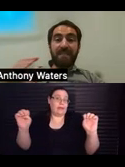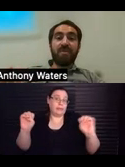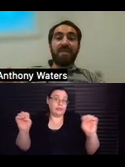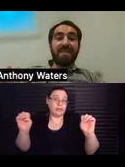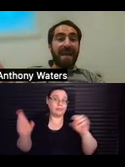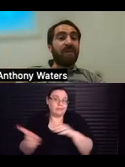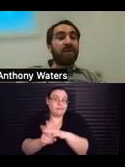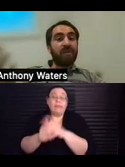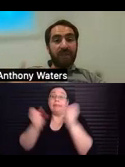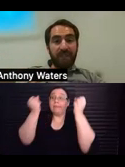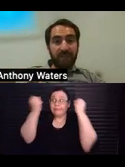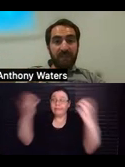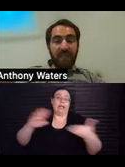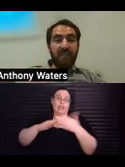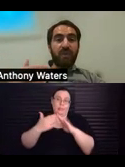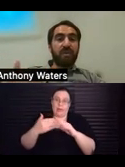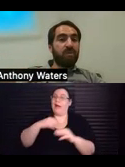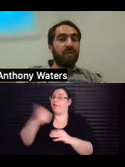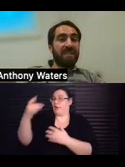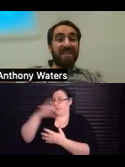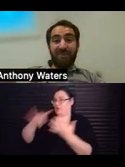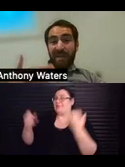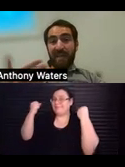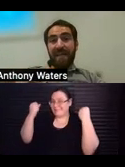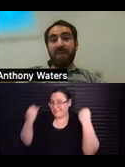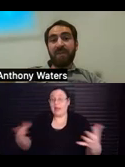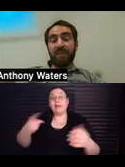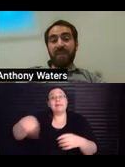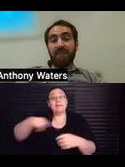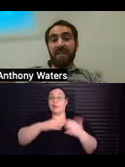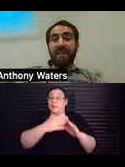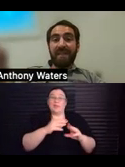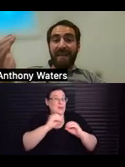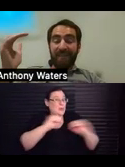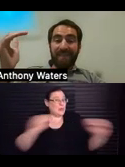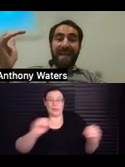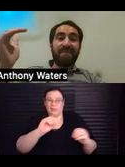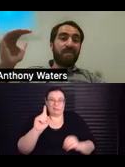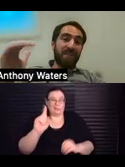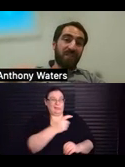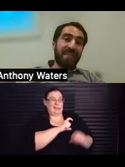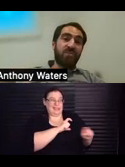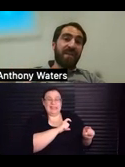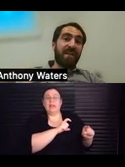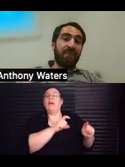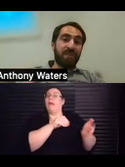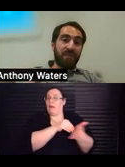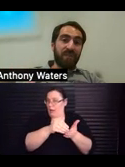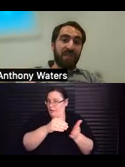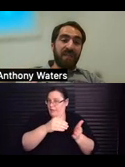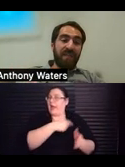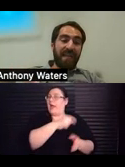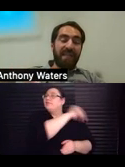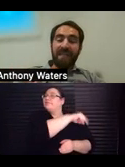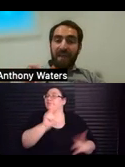Many communities have alternatives. In those communities that do not have alternatives, they often have specialized trained